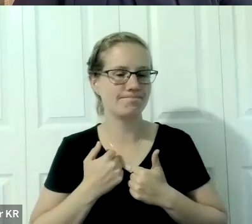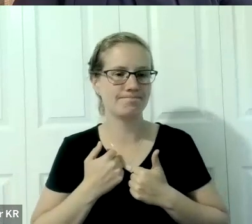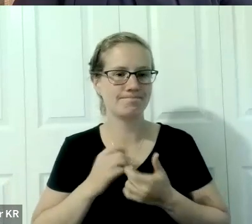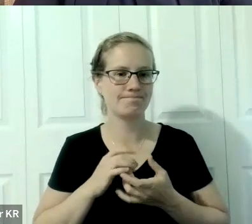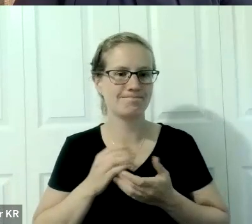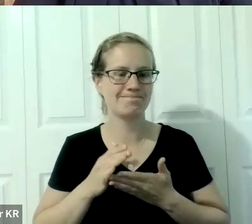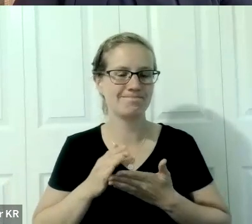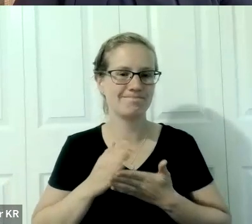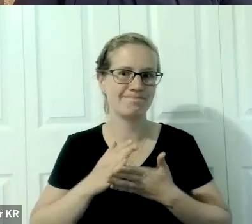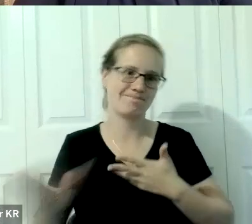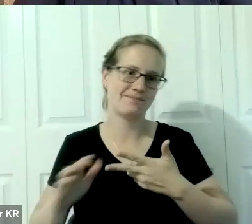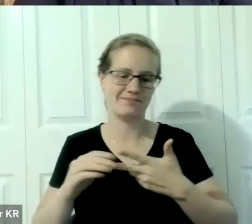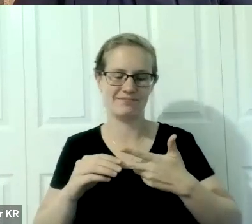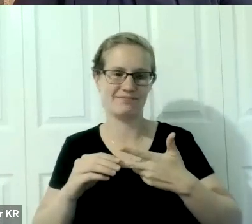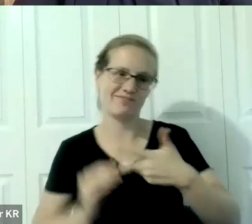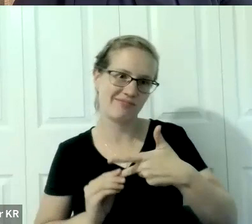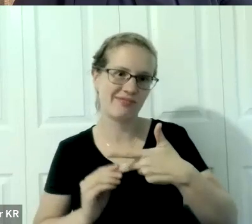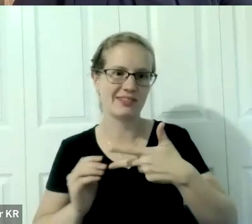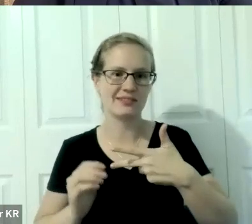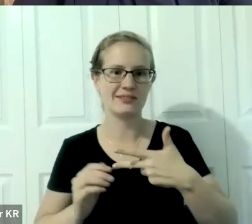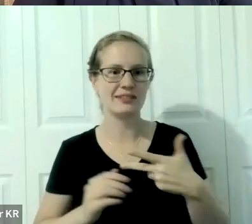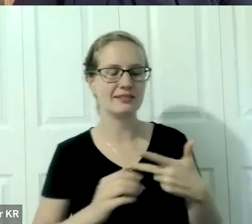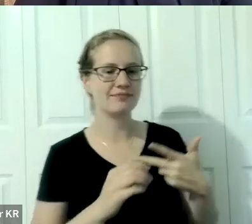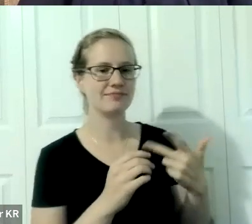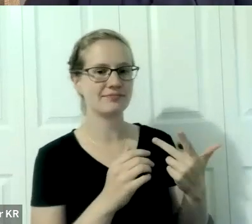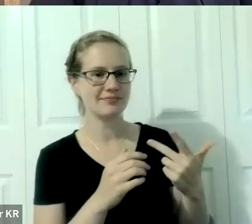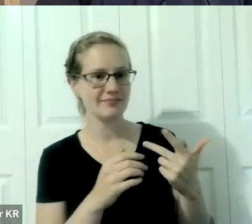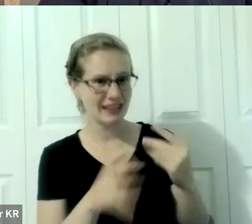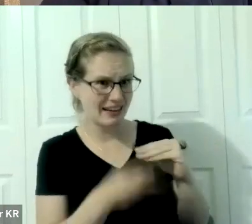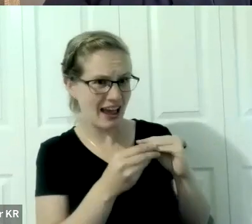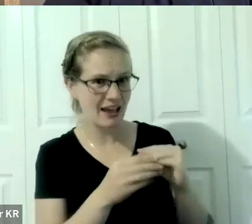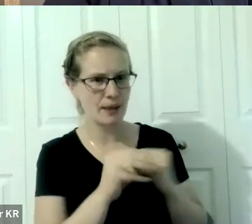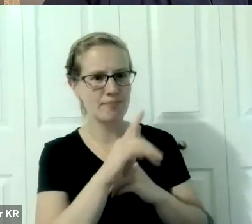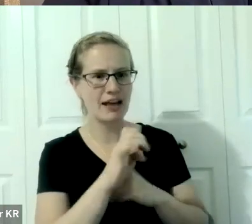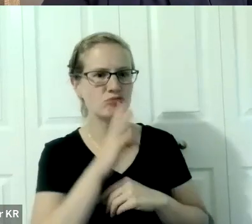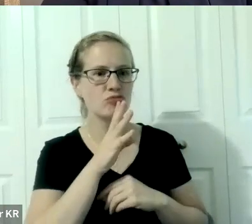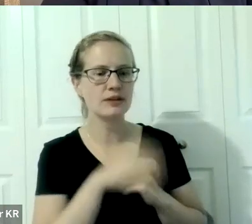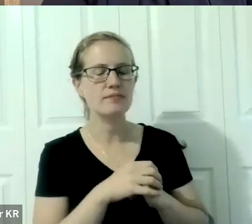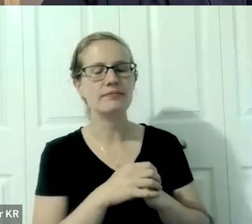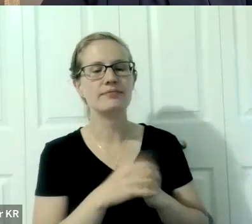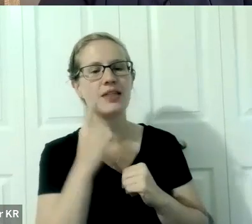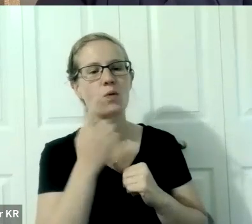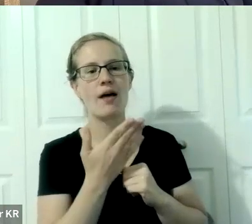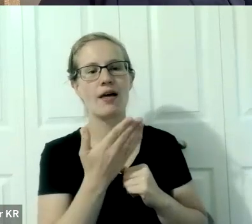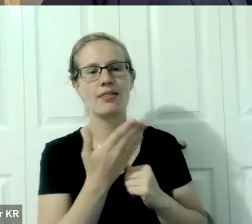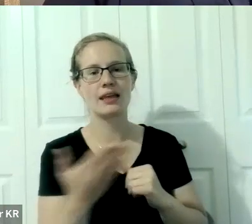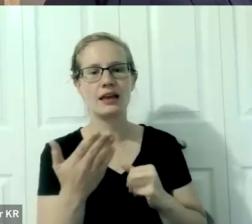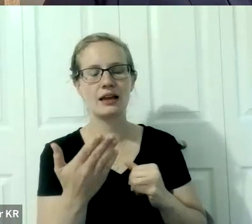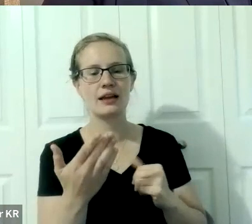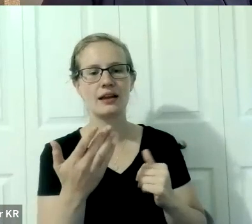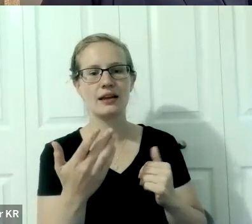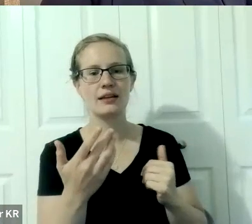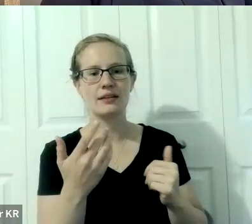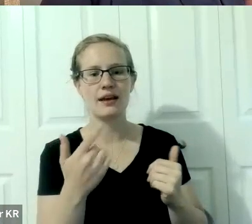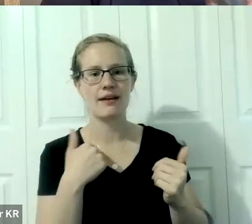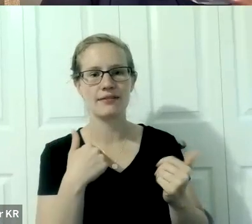separated, I guess, might be a good way to put it. Kind of talking along those lines, Deacon Ed, I think one of the things that I found